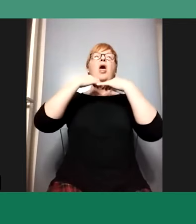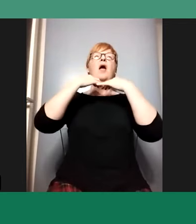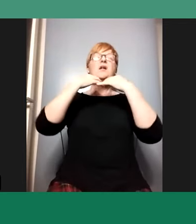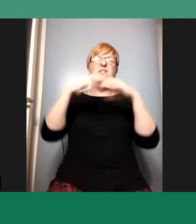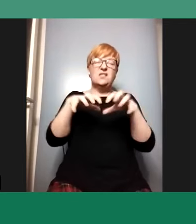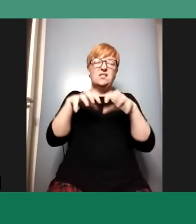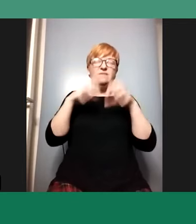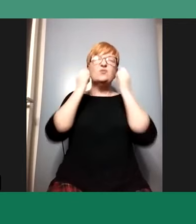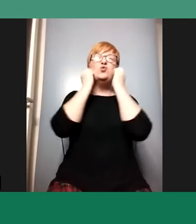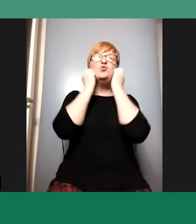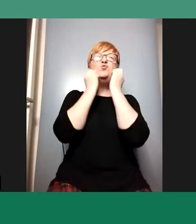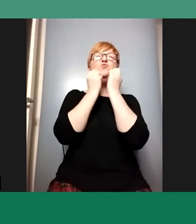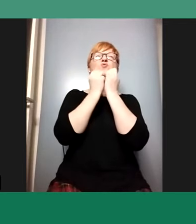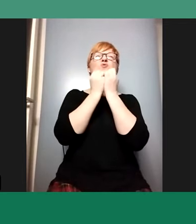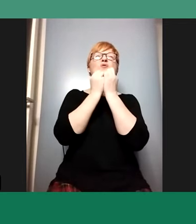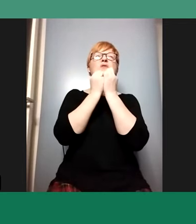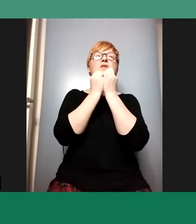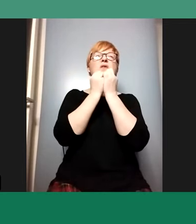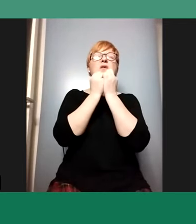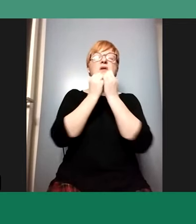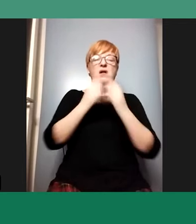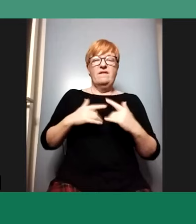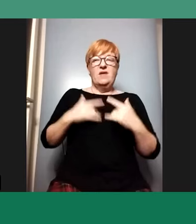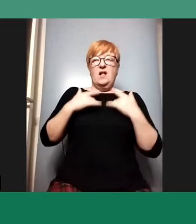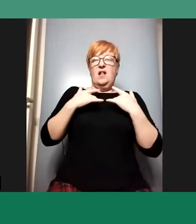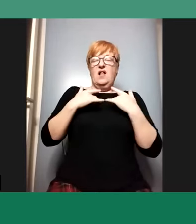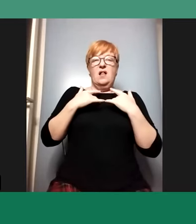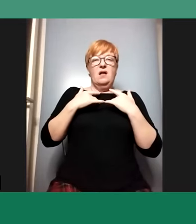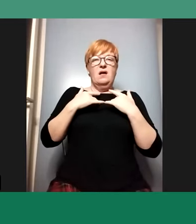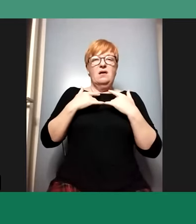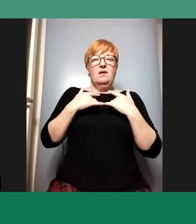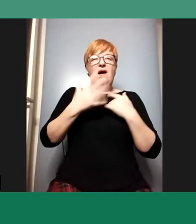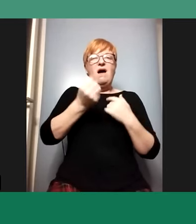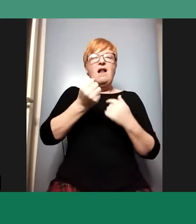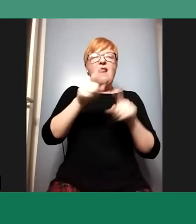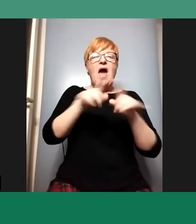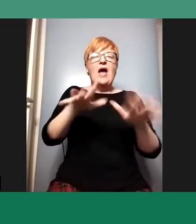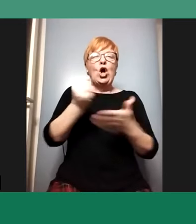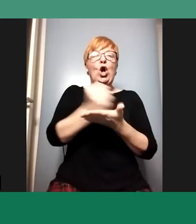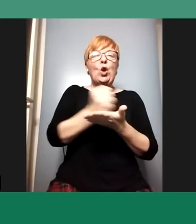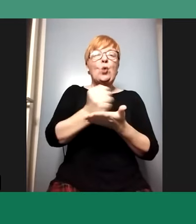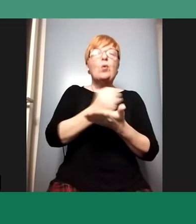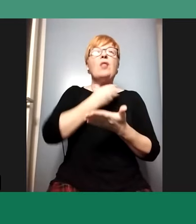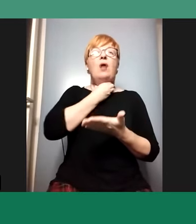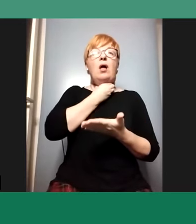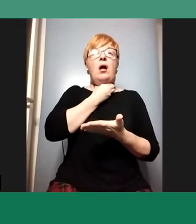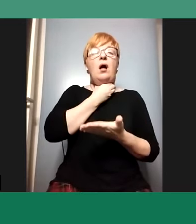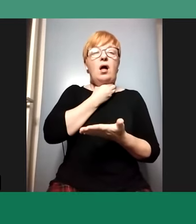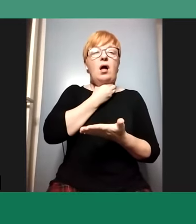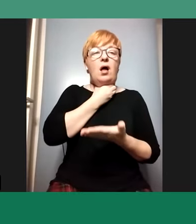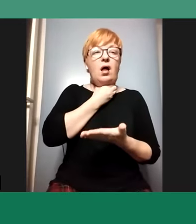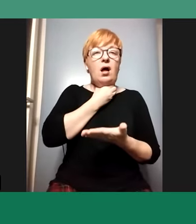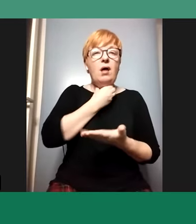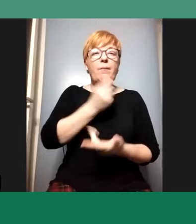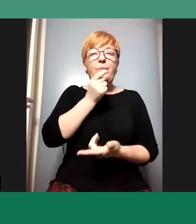into a riff for drama, to put glue in his throat, pith, pith, the